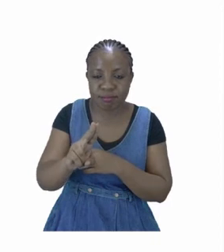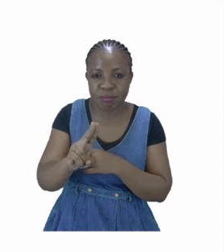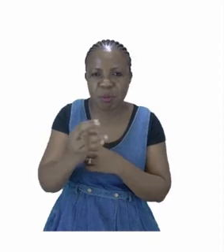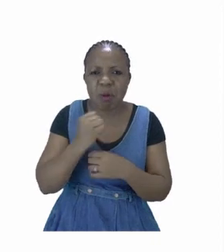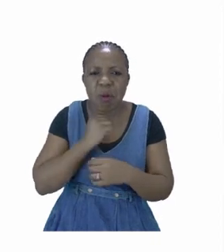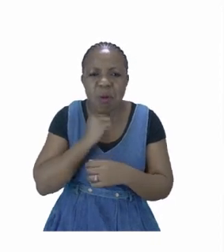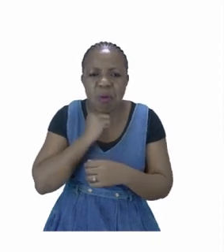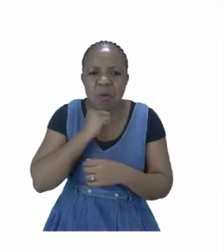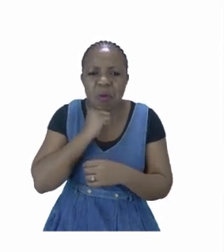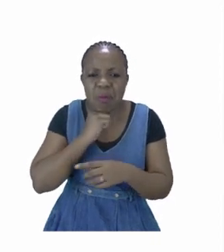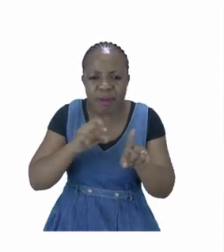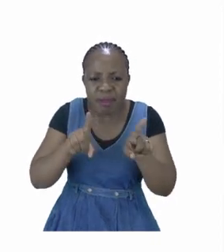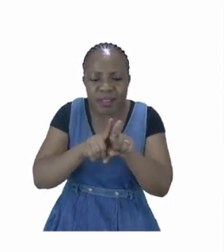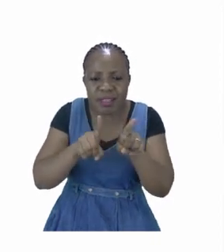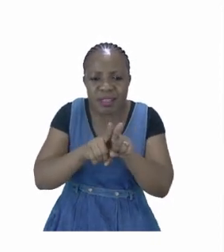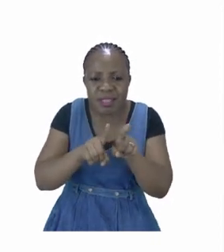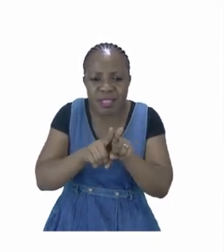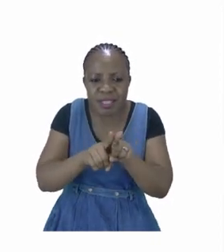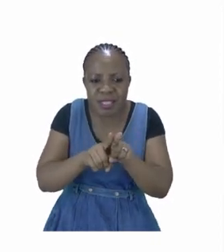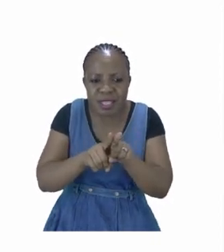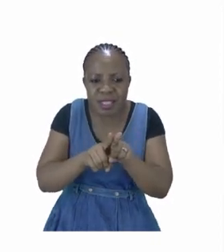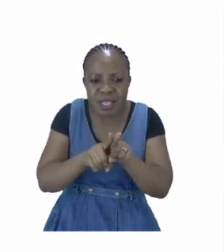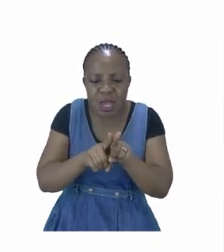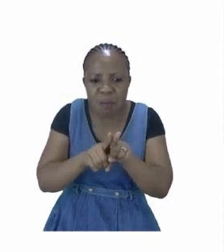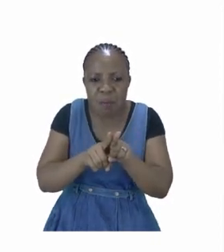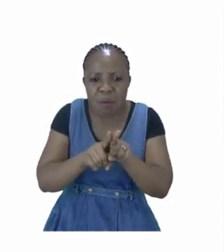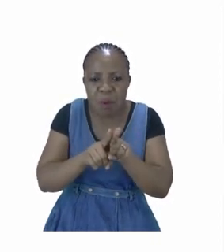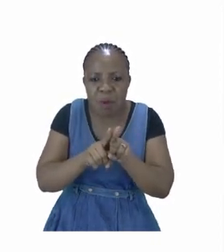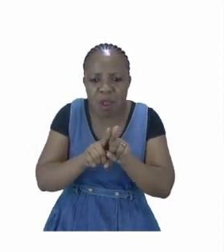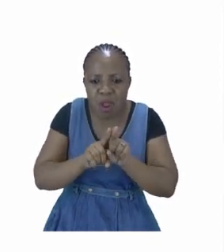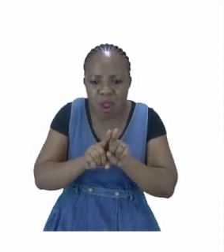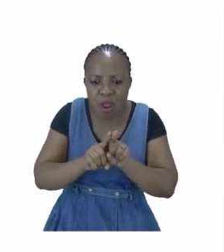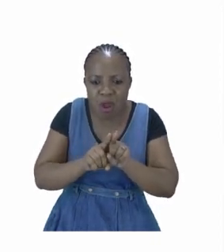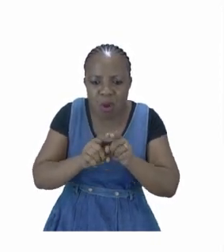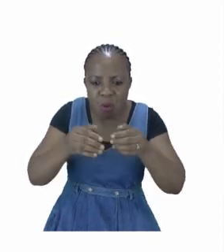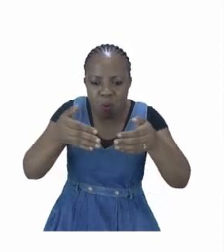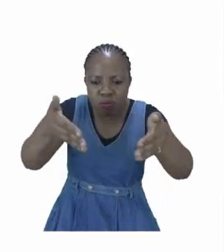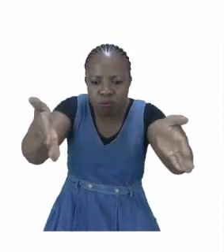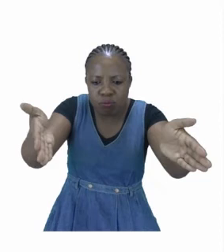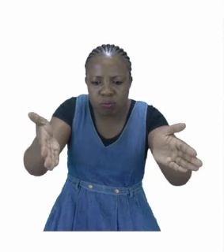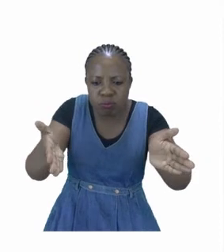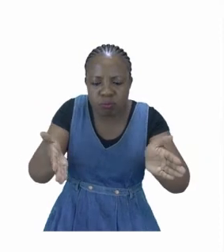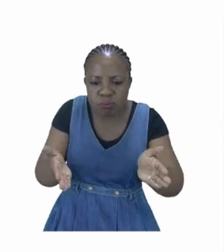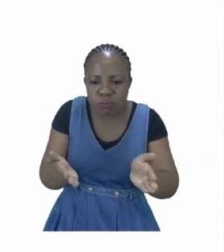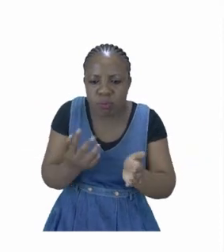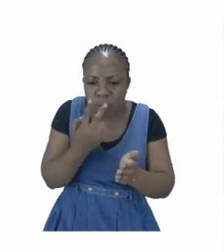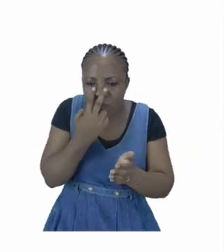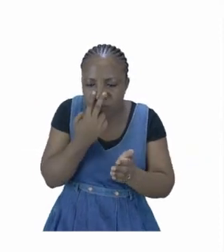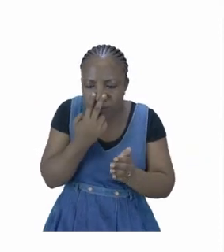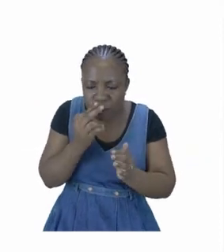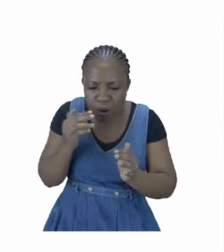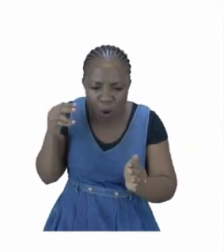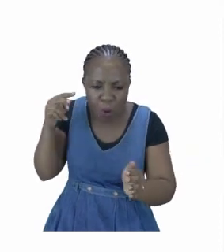is entering a body of water, like someone diving into a